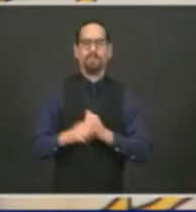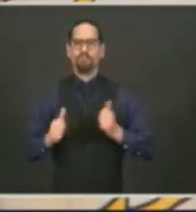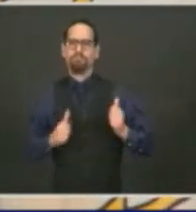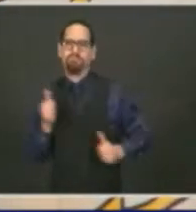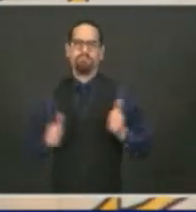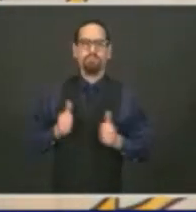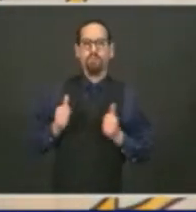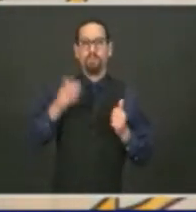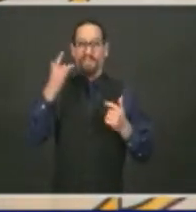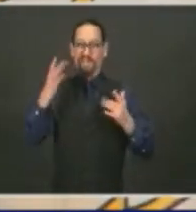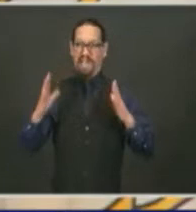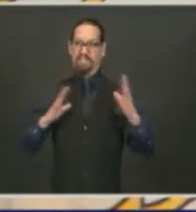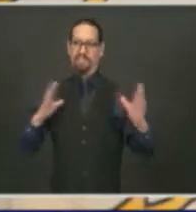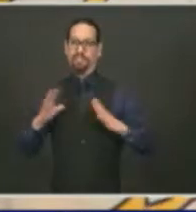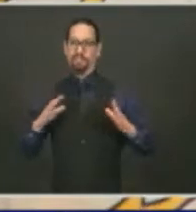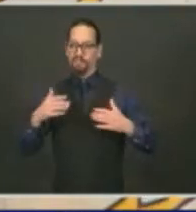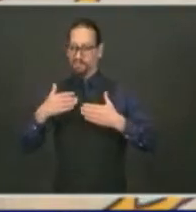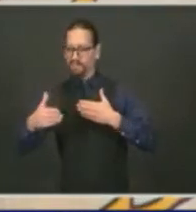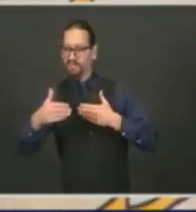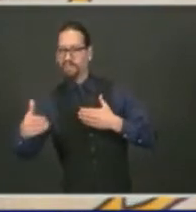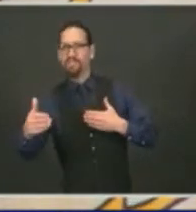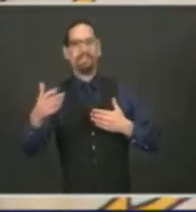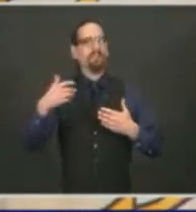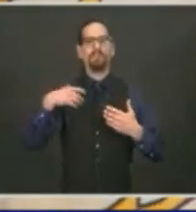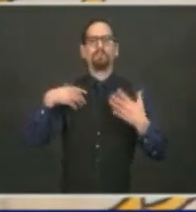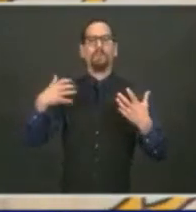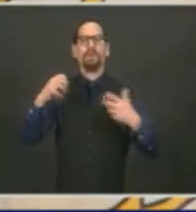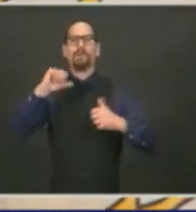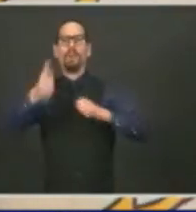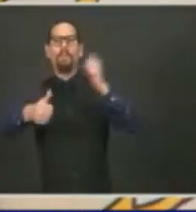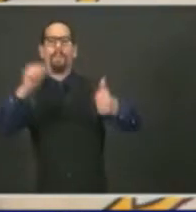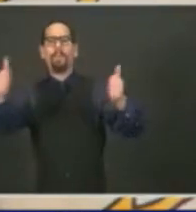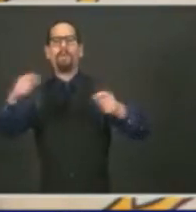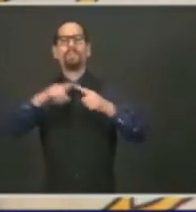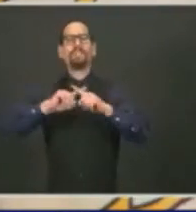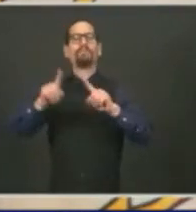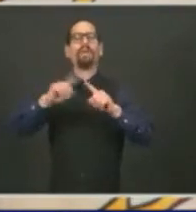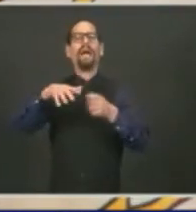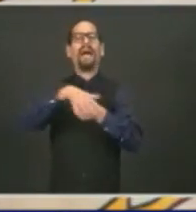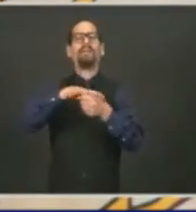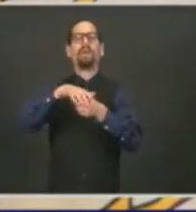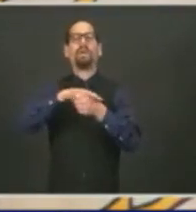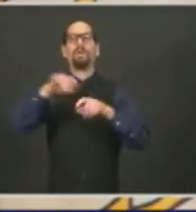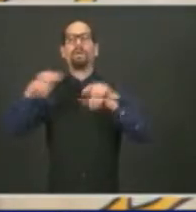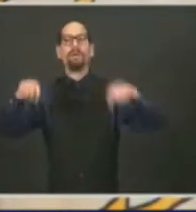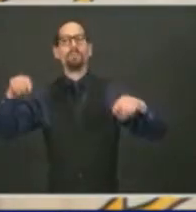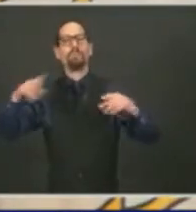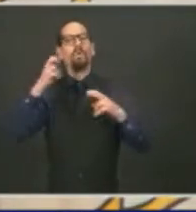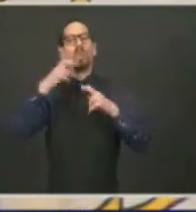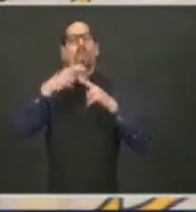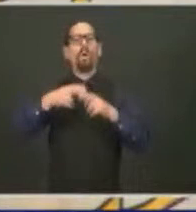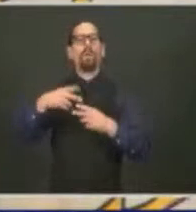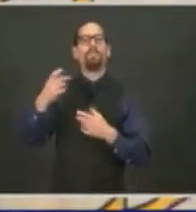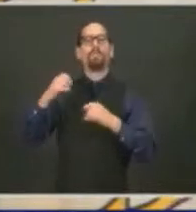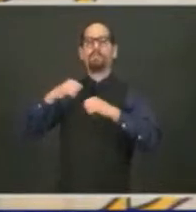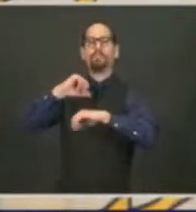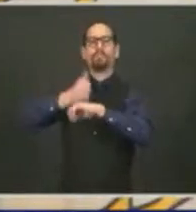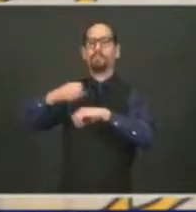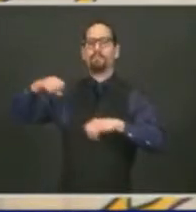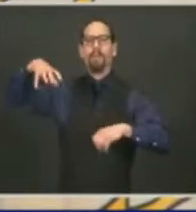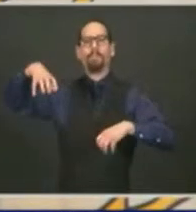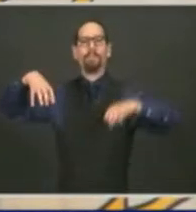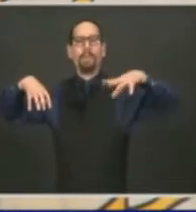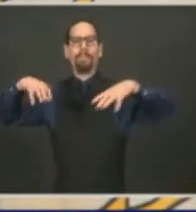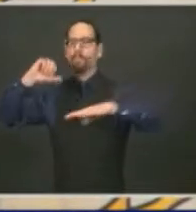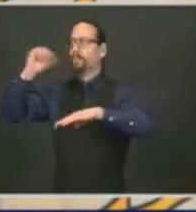testing strategy, and we're going to be setting up pop-up sites all around the state. We want to make this super